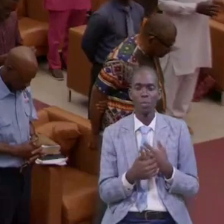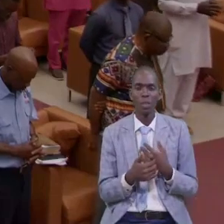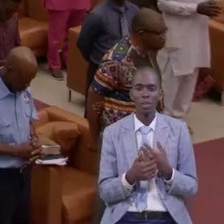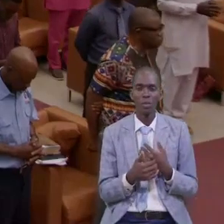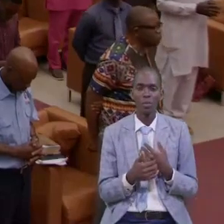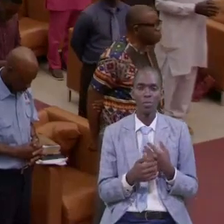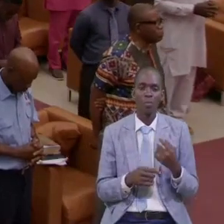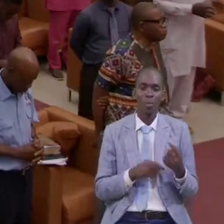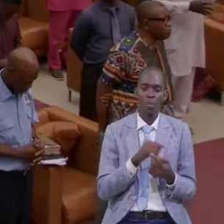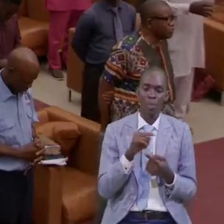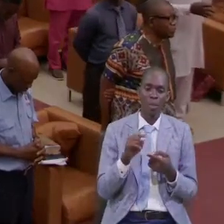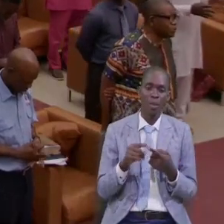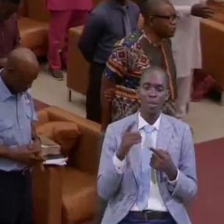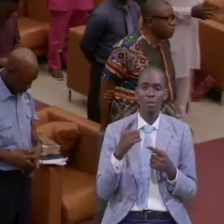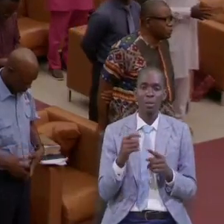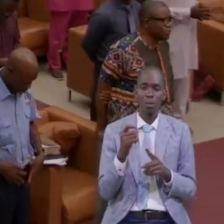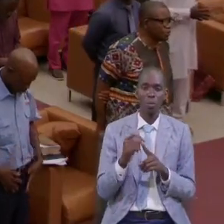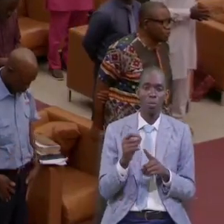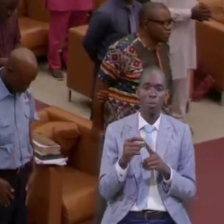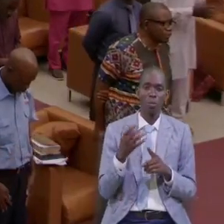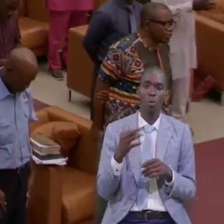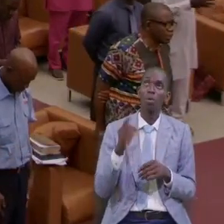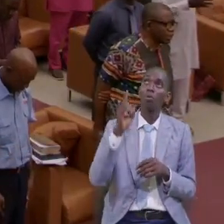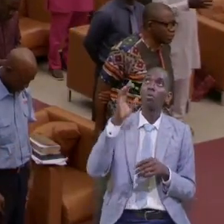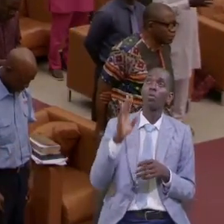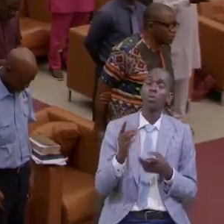When the word comes to you,